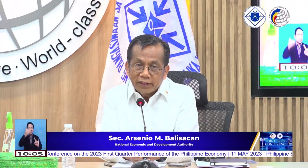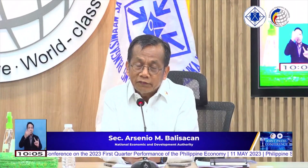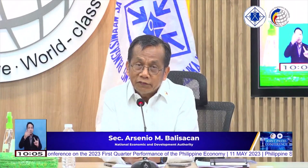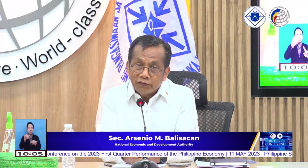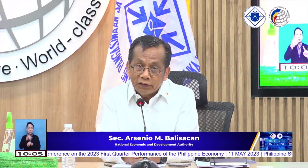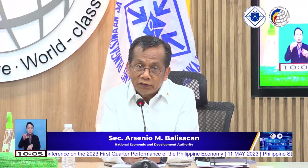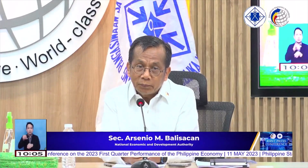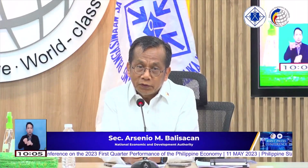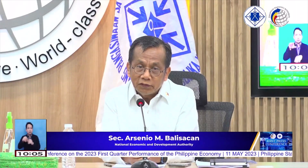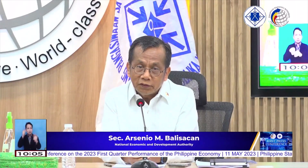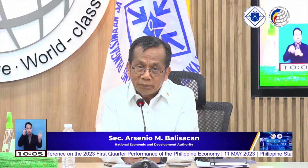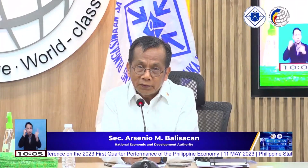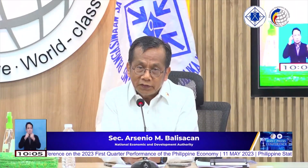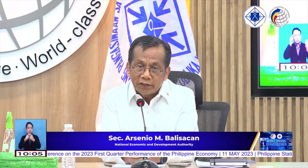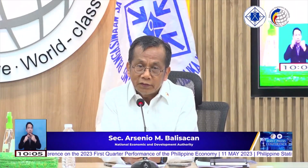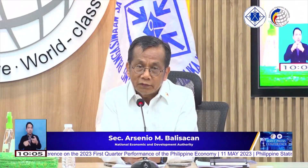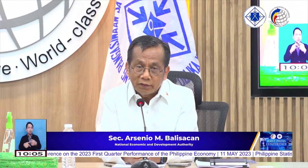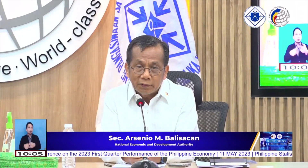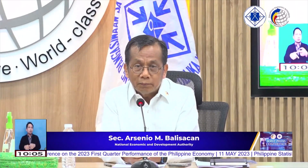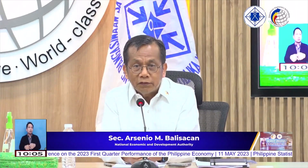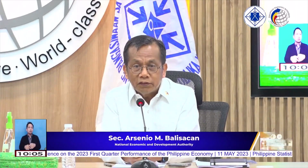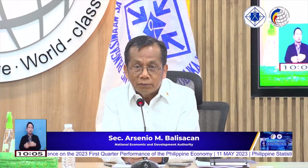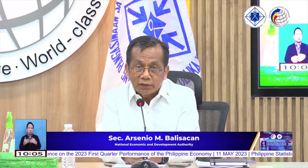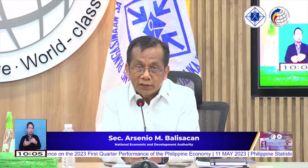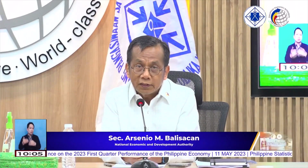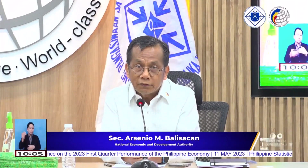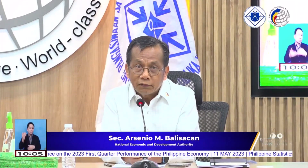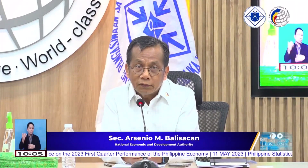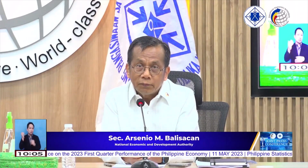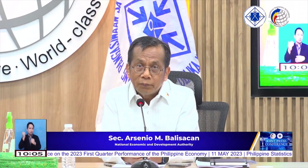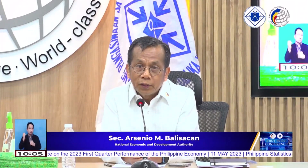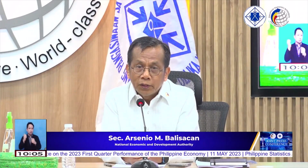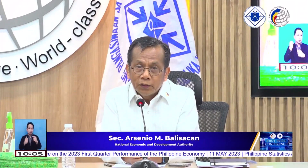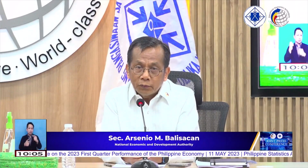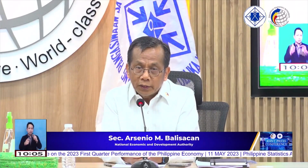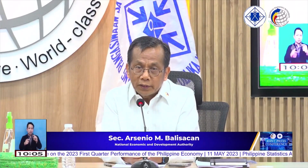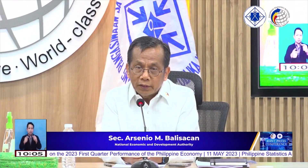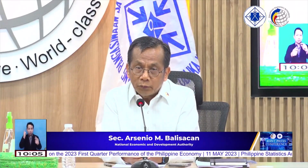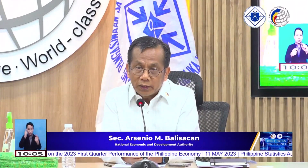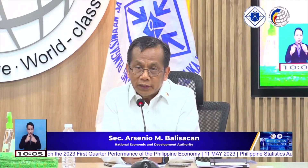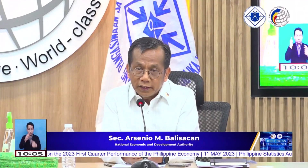of 6.0% to 7.0% for